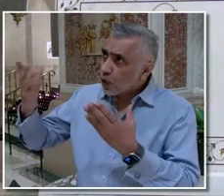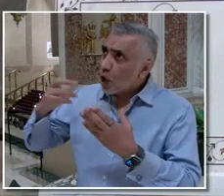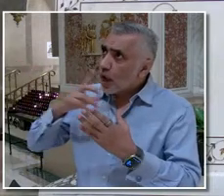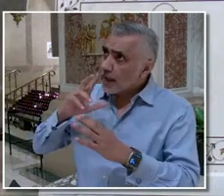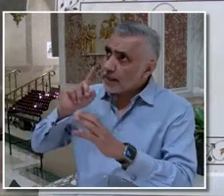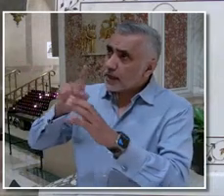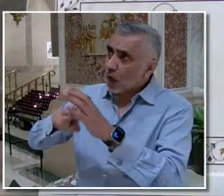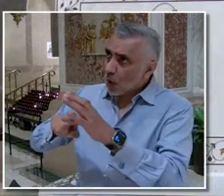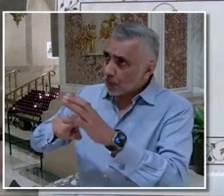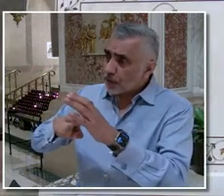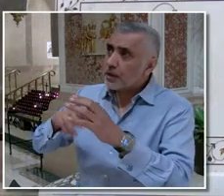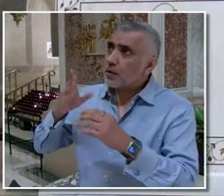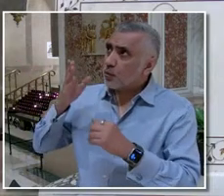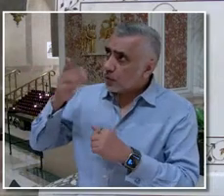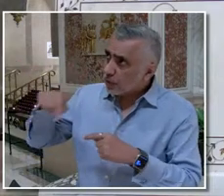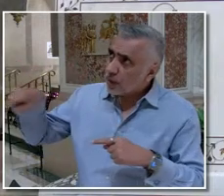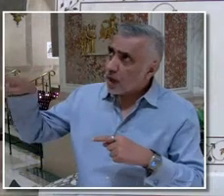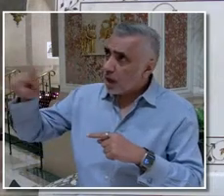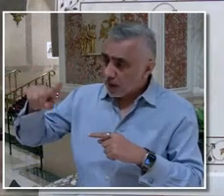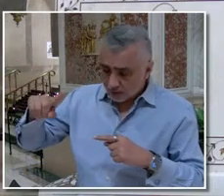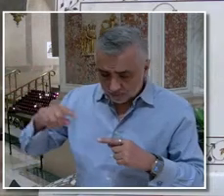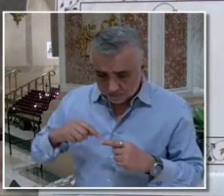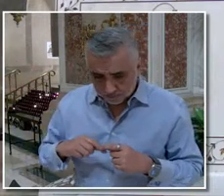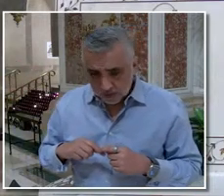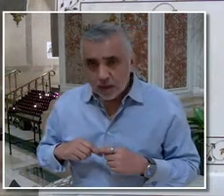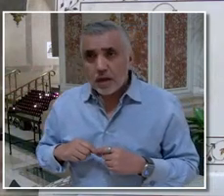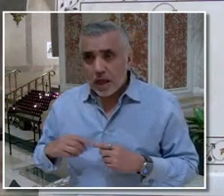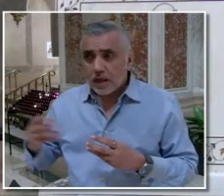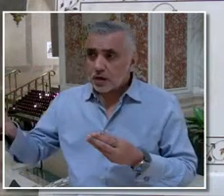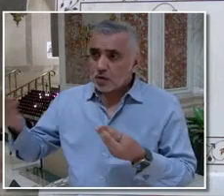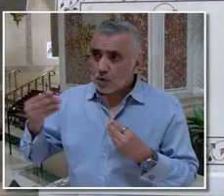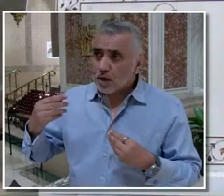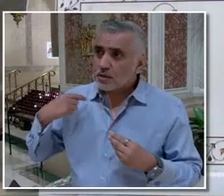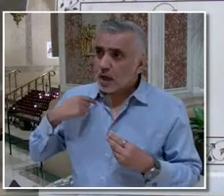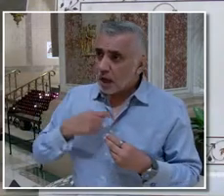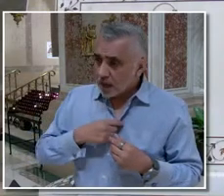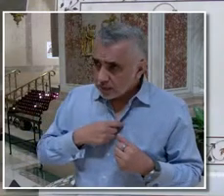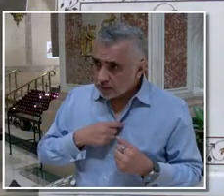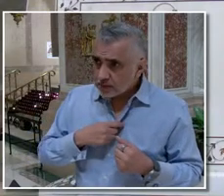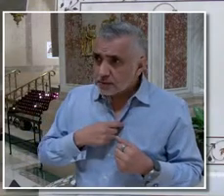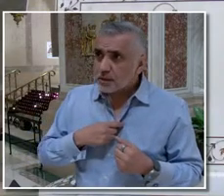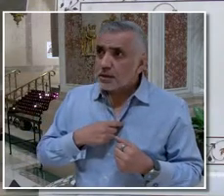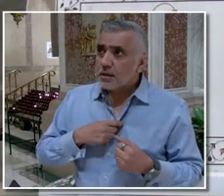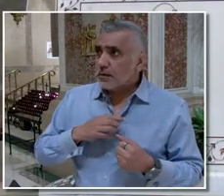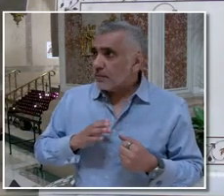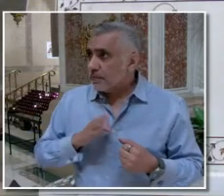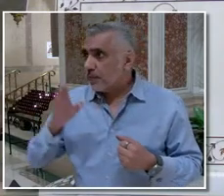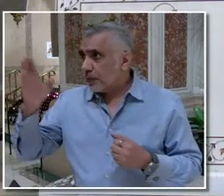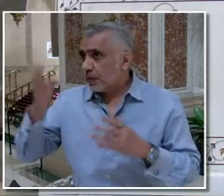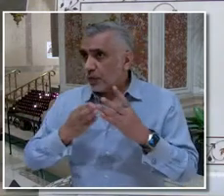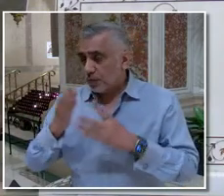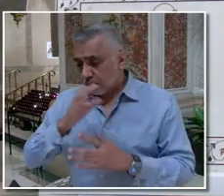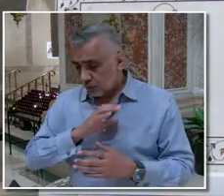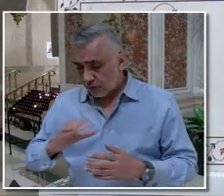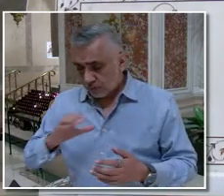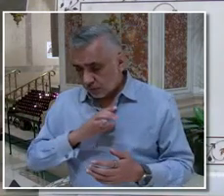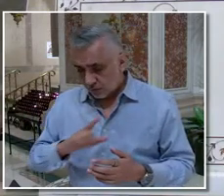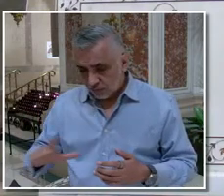company, not weighing our merits, but granting us your pardon through Christ our